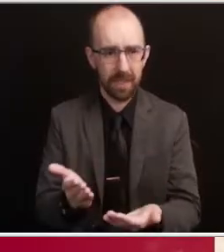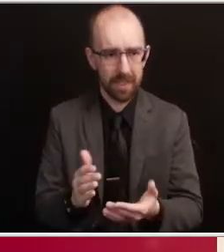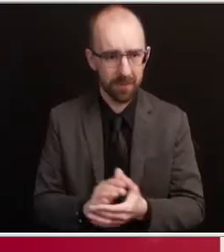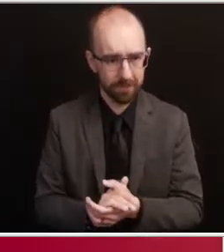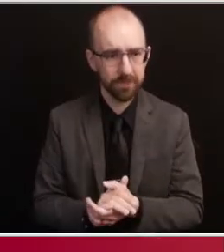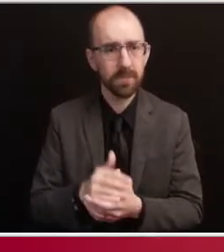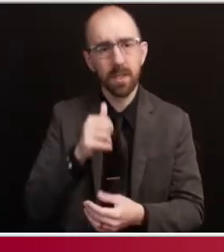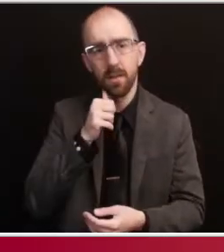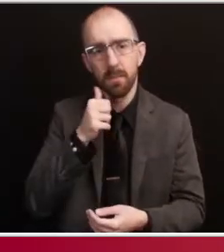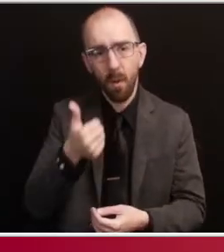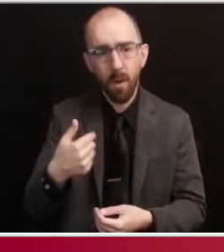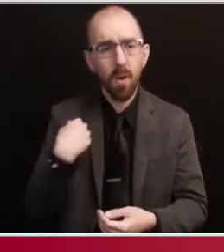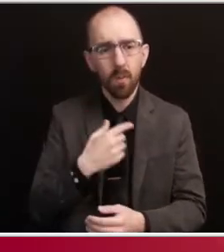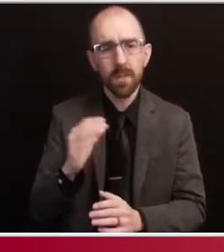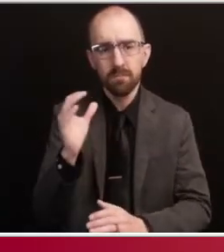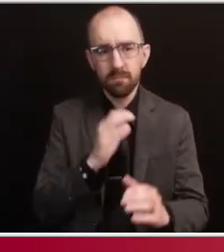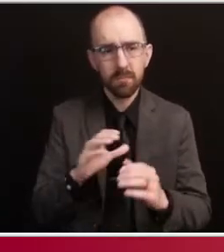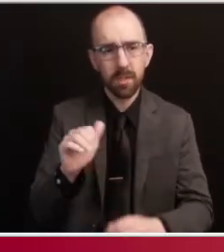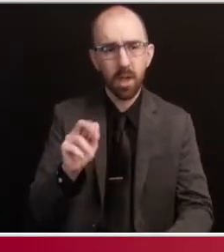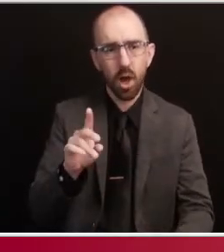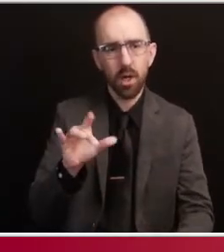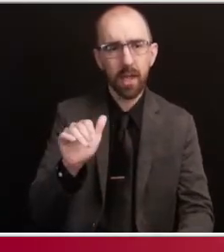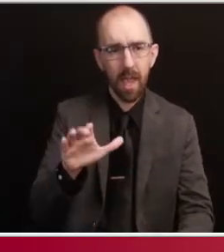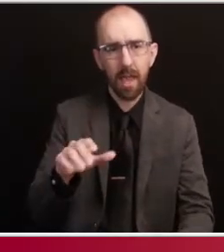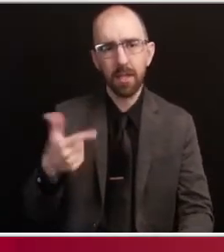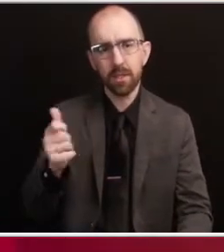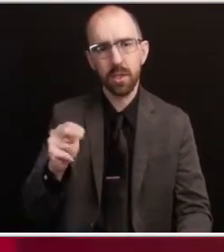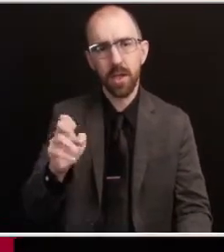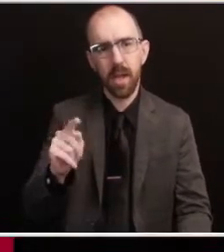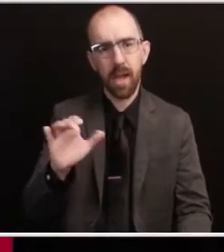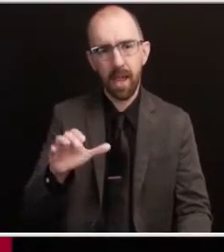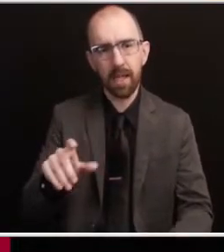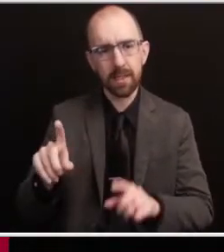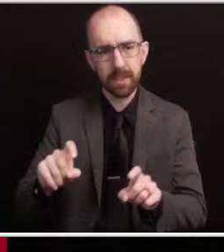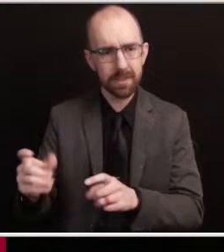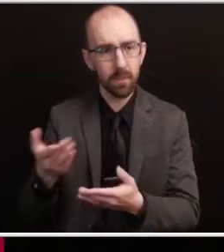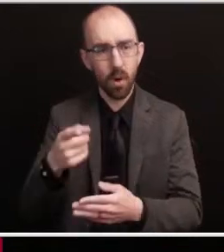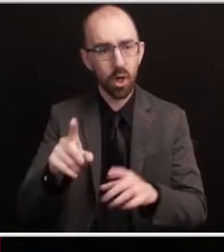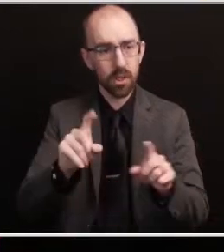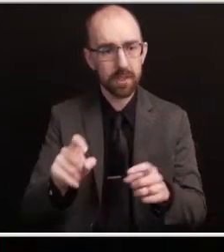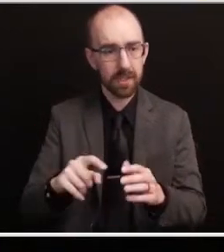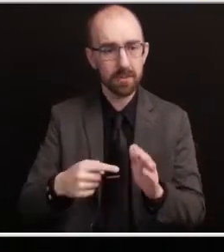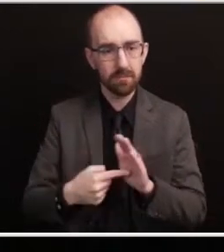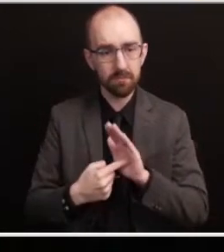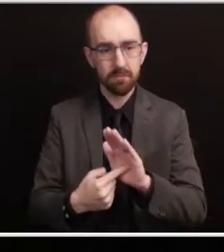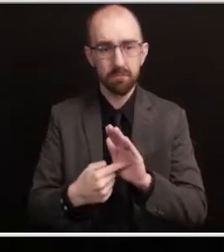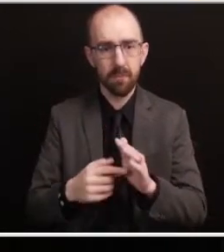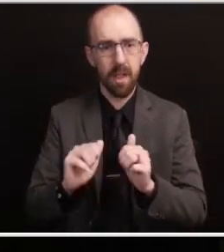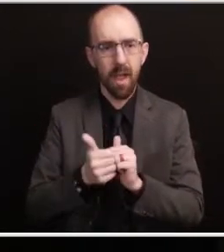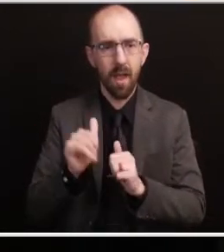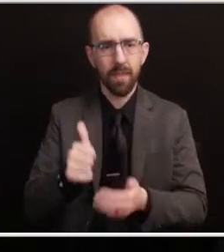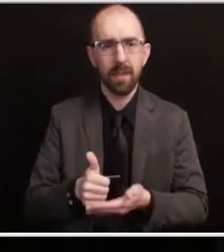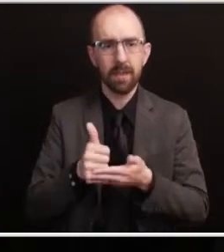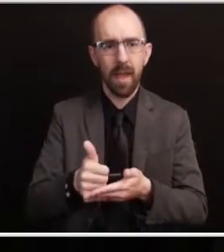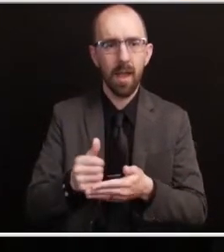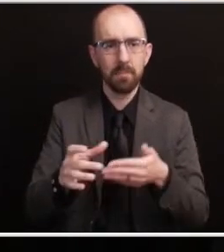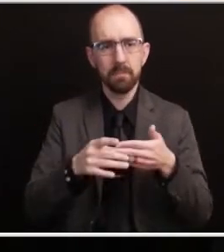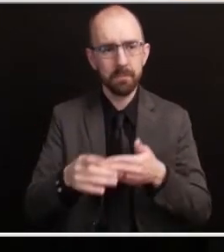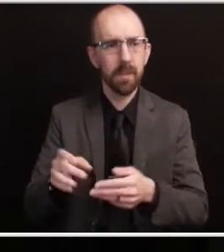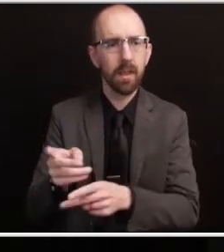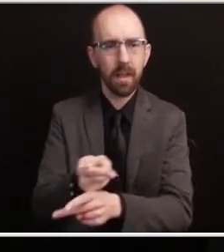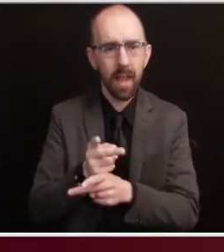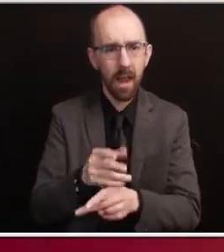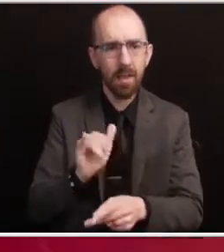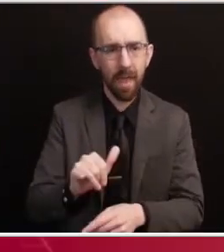tomorrow we explore cardiac genetic testing, what her testing revealed, and how it's helped shape the care that Alicia and